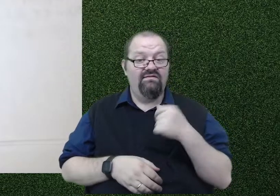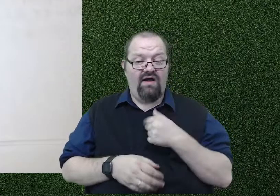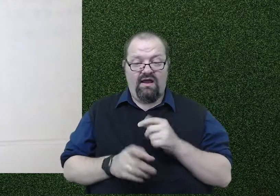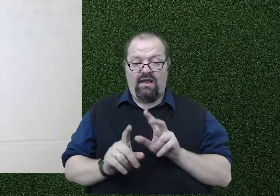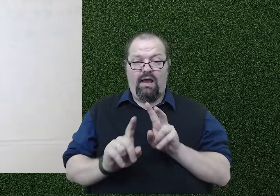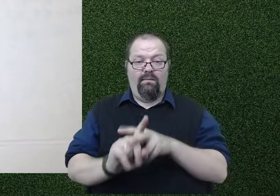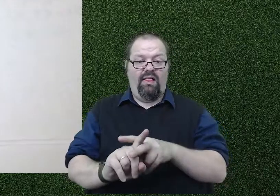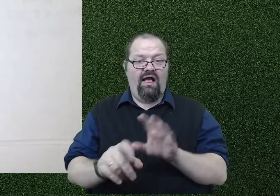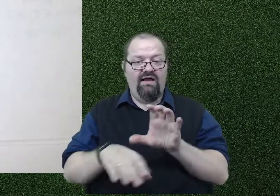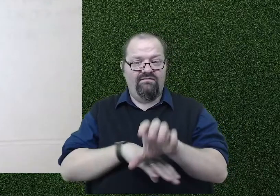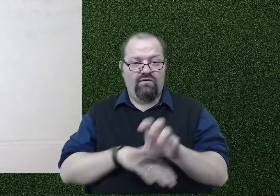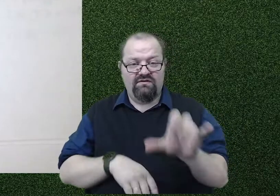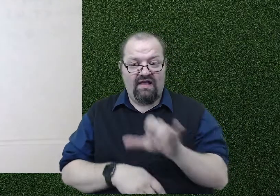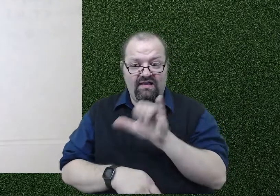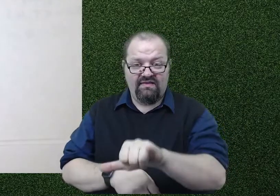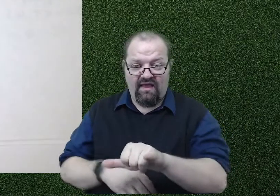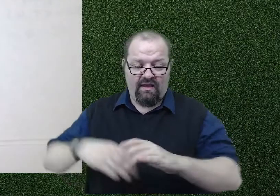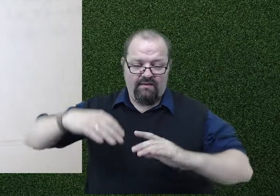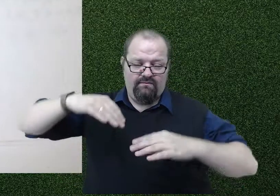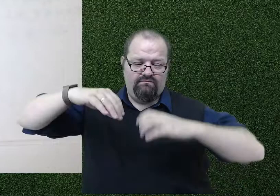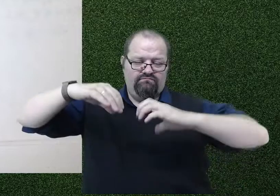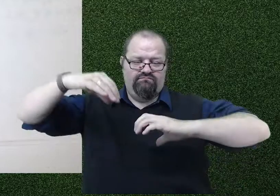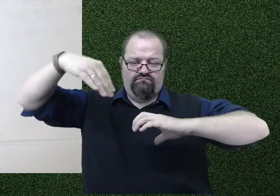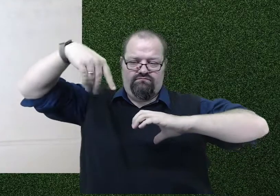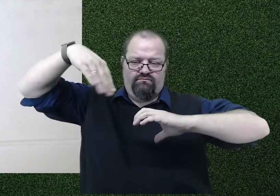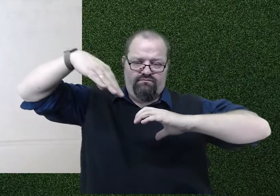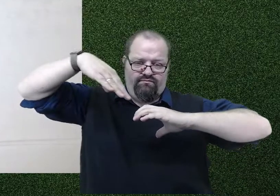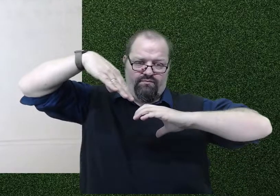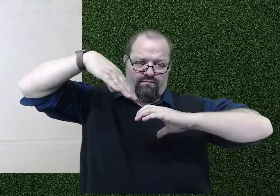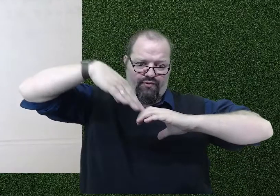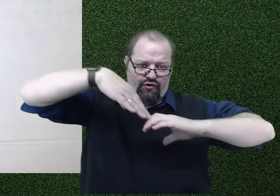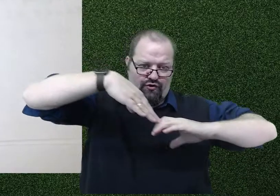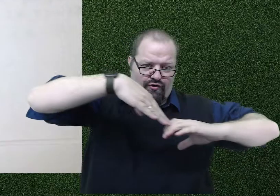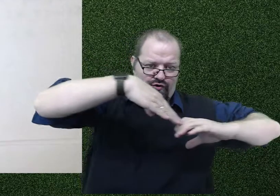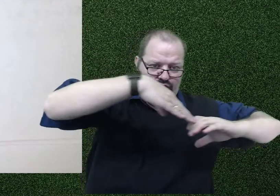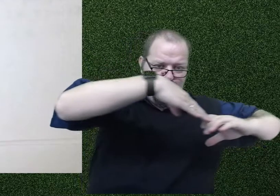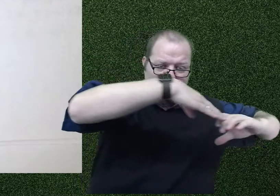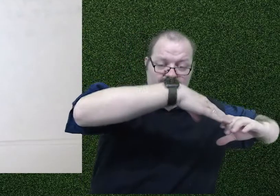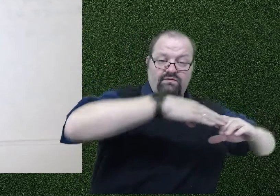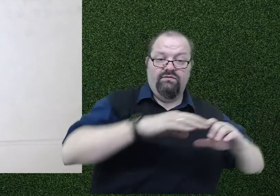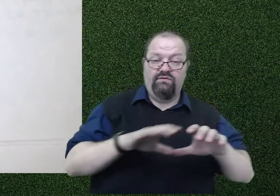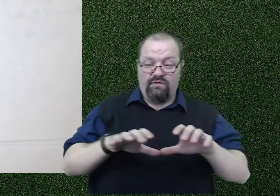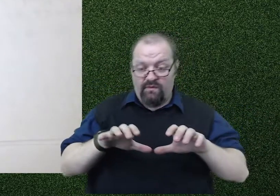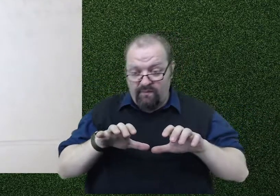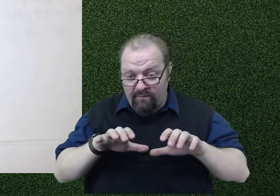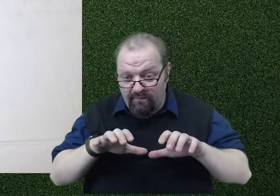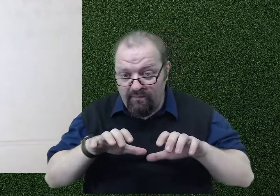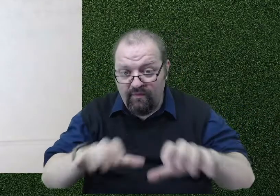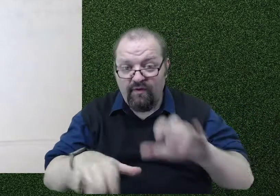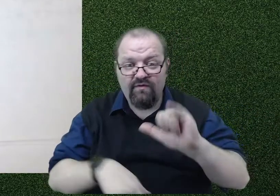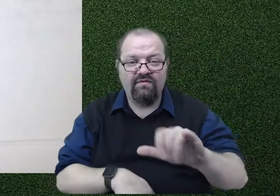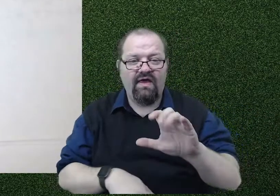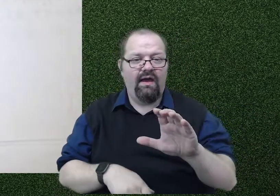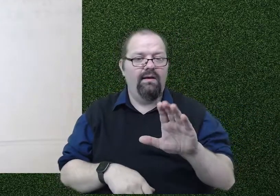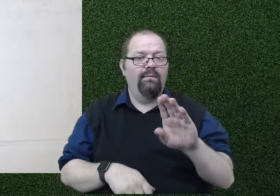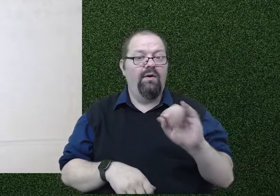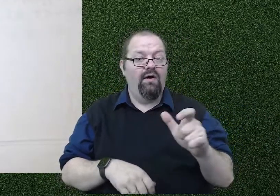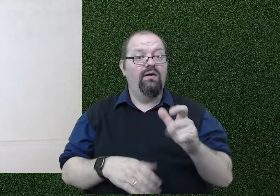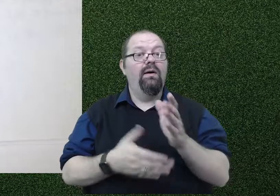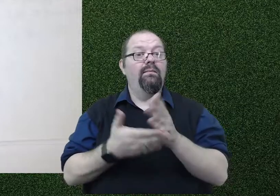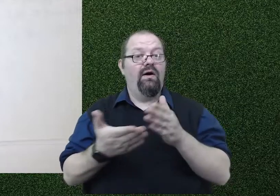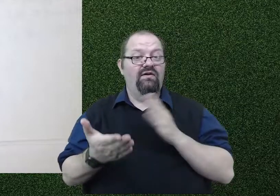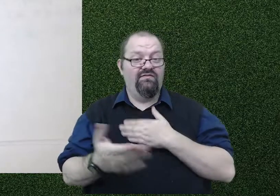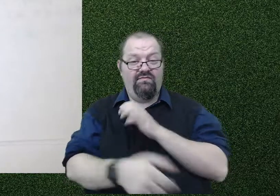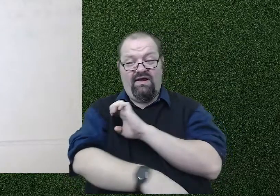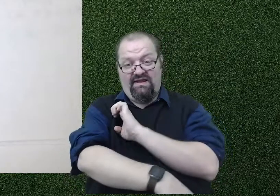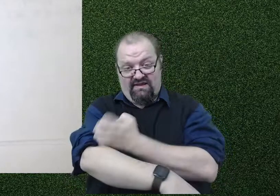like this to move the box around the room, move the box across the room, part of my energy is doing exactly